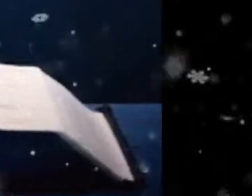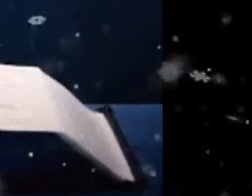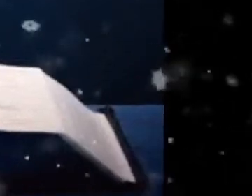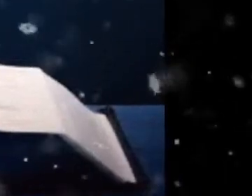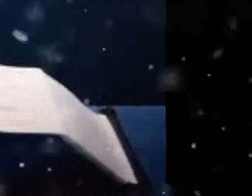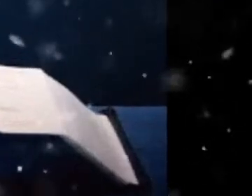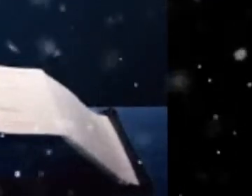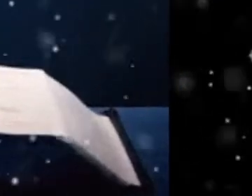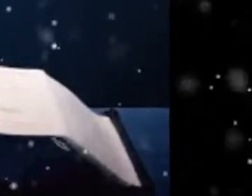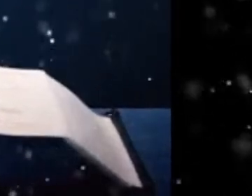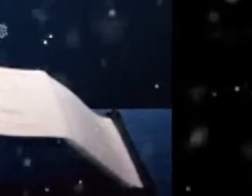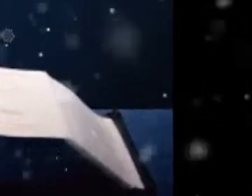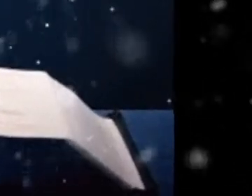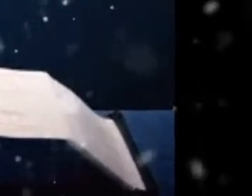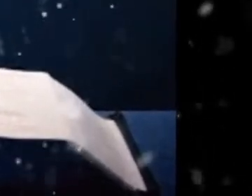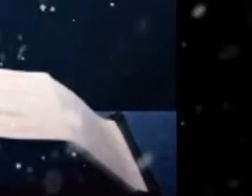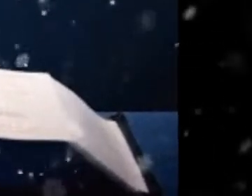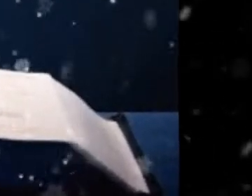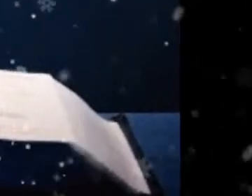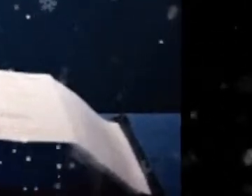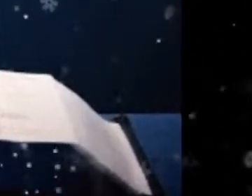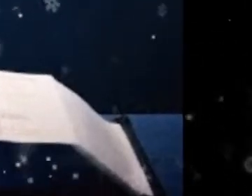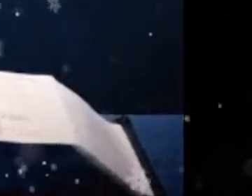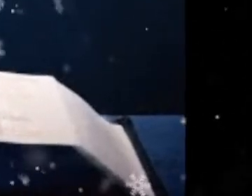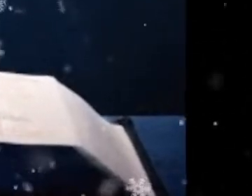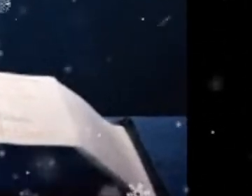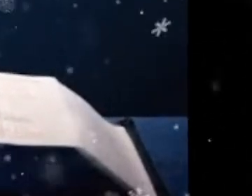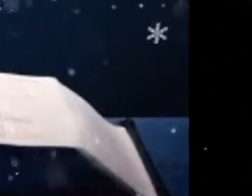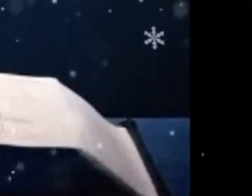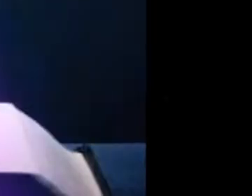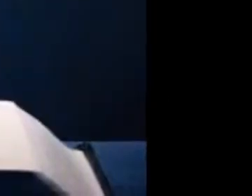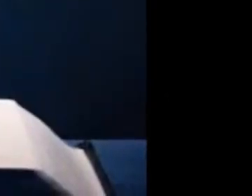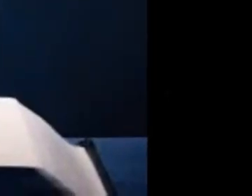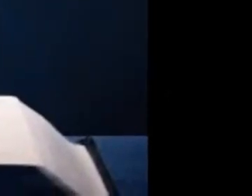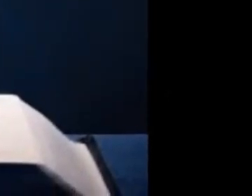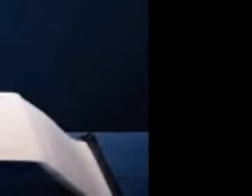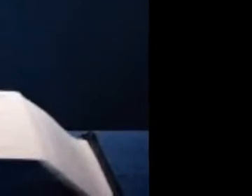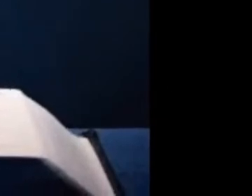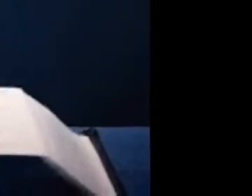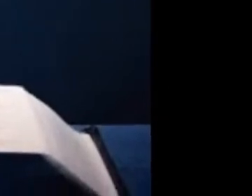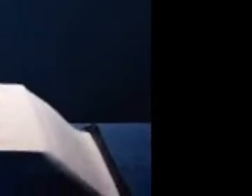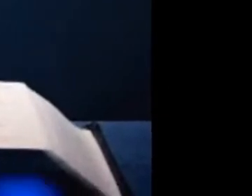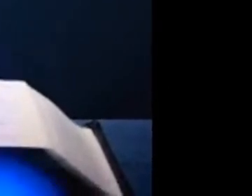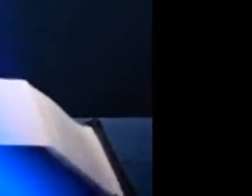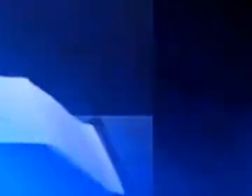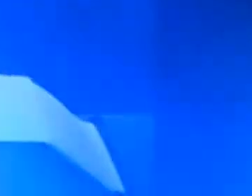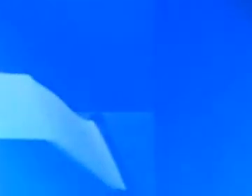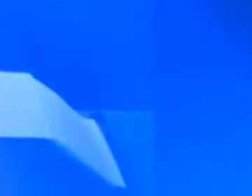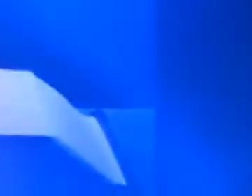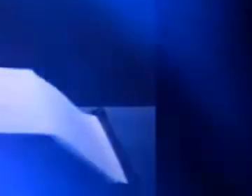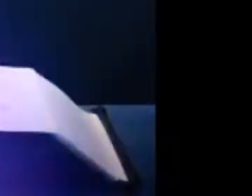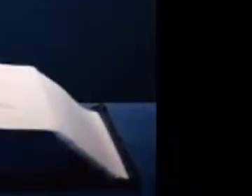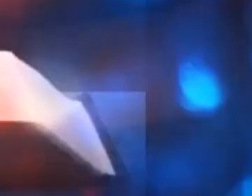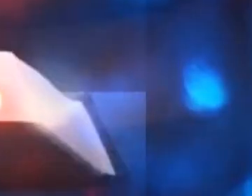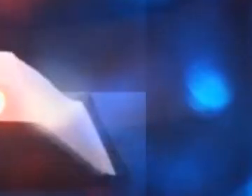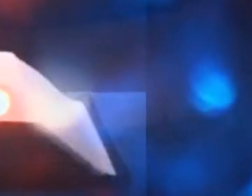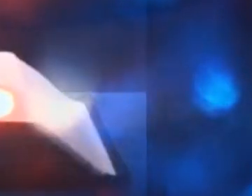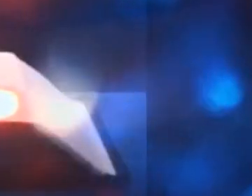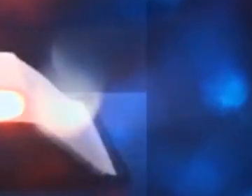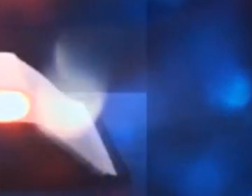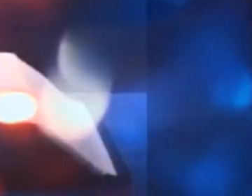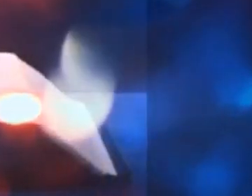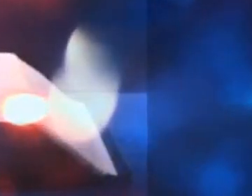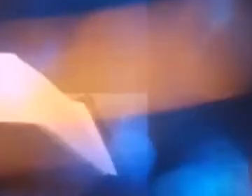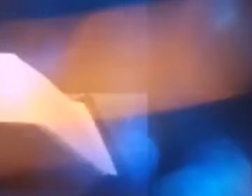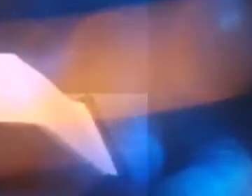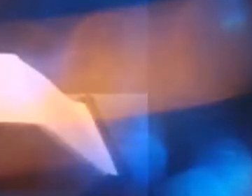And Jesus came and said to them, all authority had been given to me both in heaven and on earth. Go into the